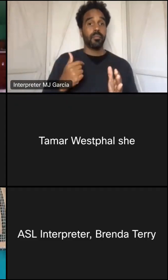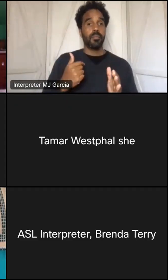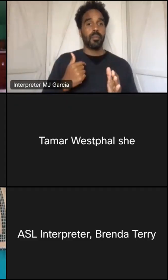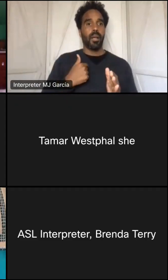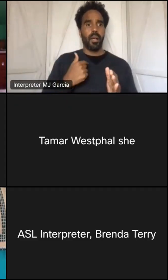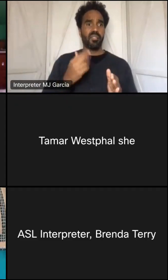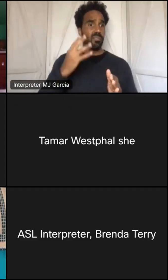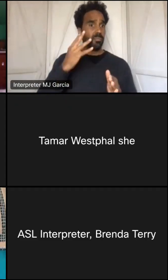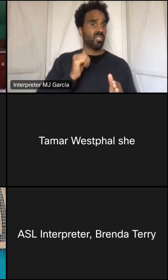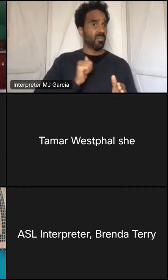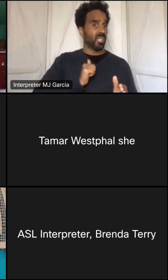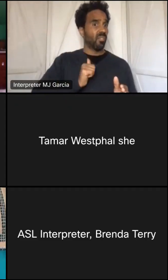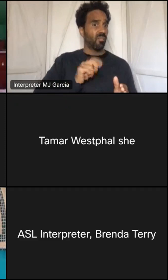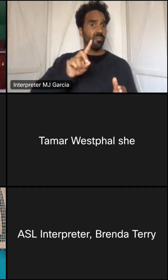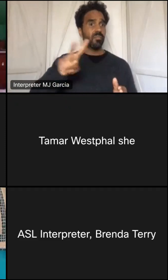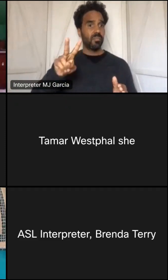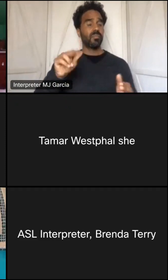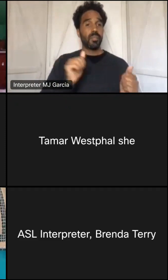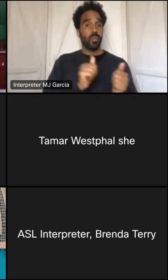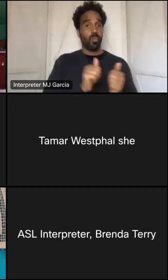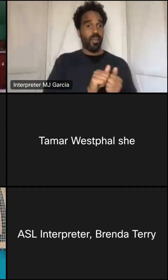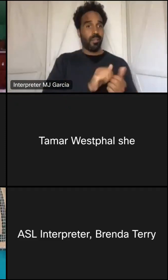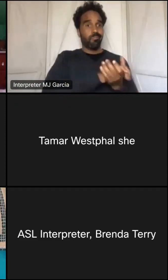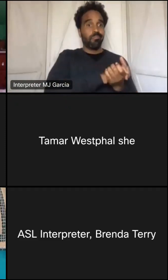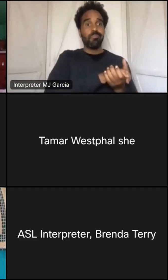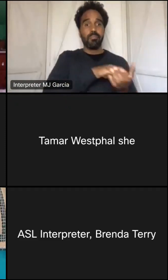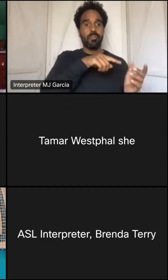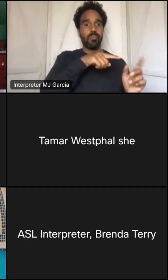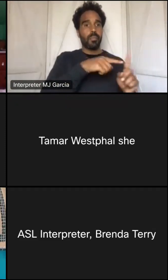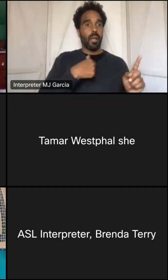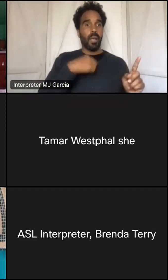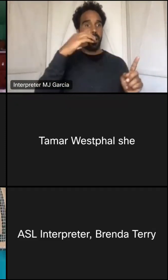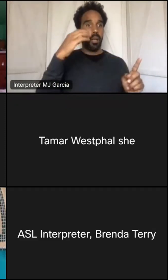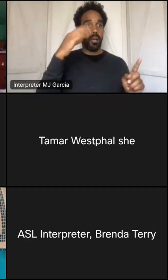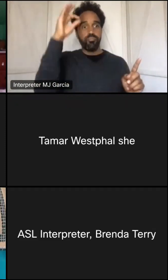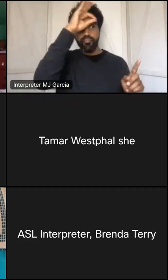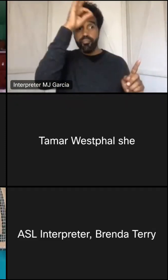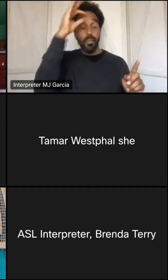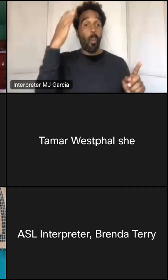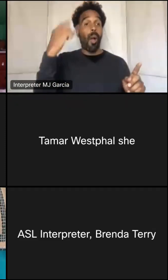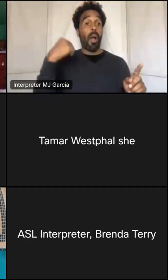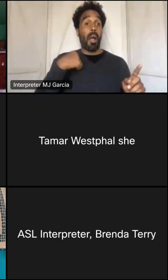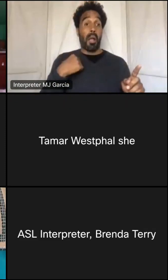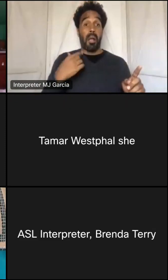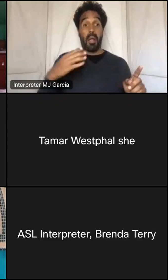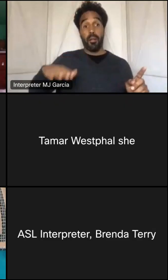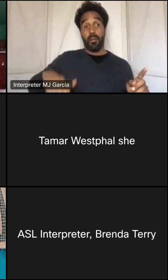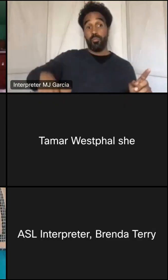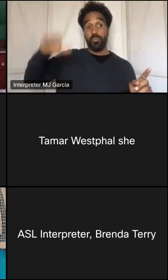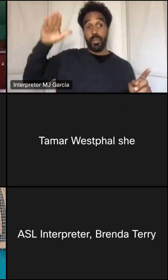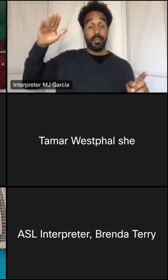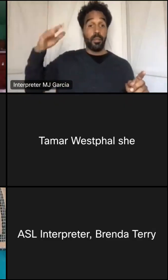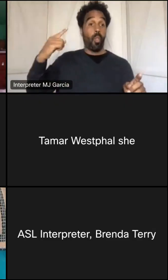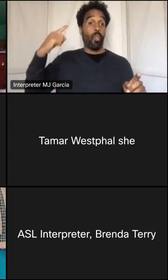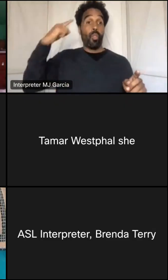domestic violence with my former spouse, but I didn't realize that that's what it was, because I was raised on a